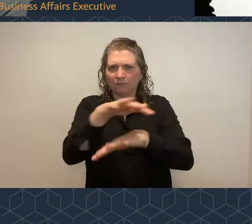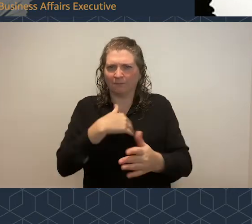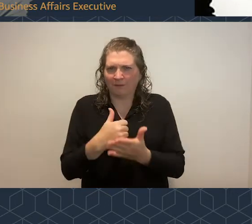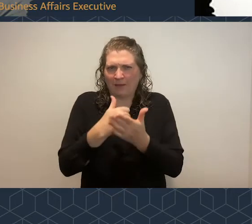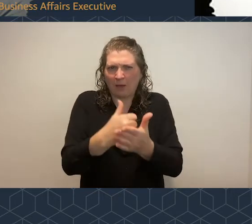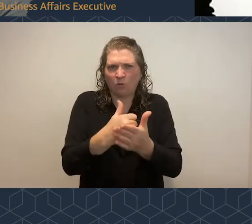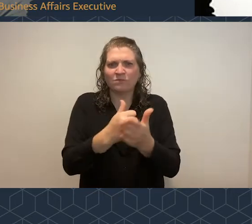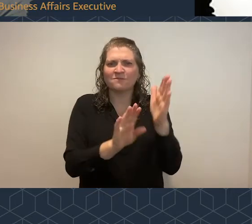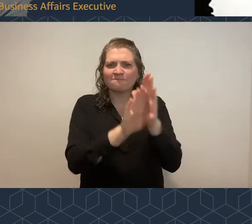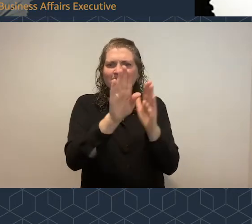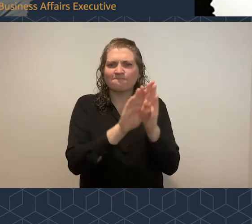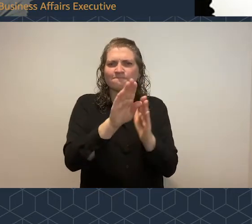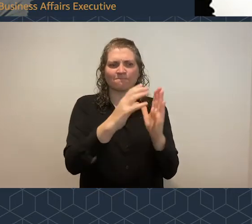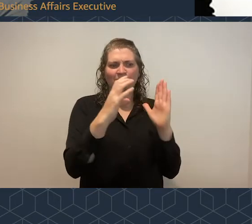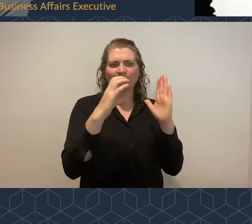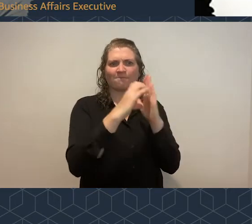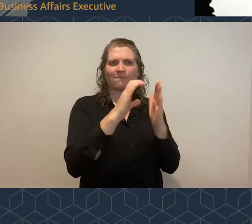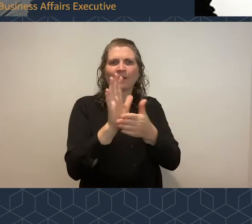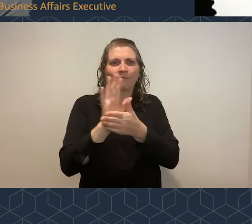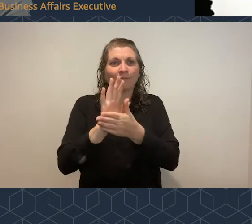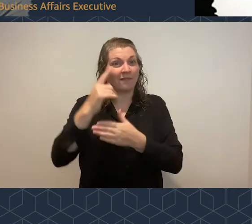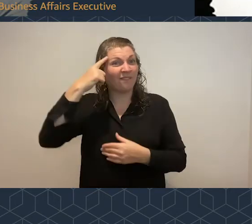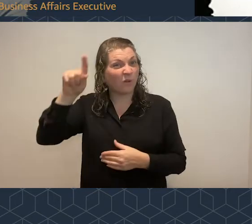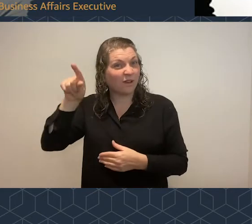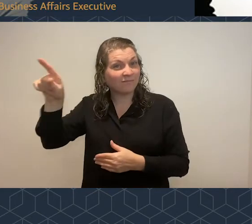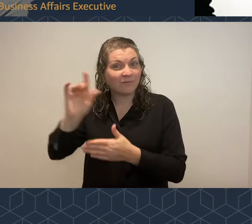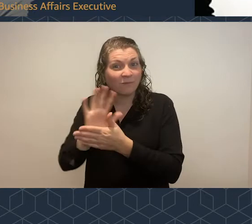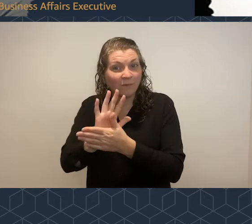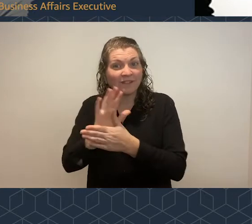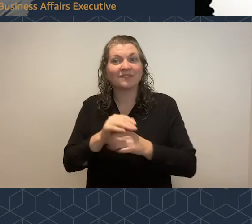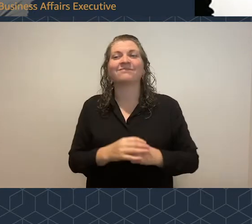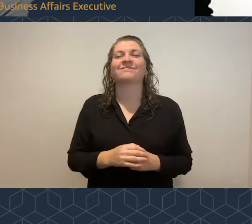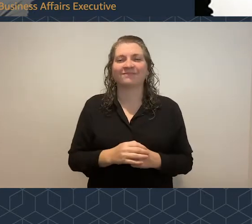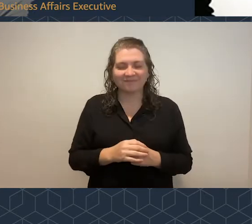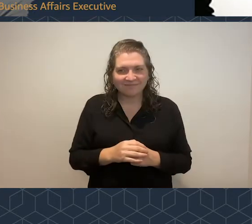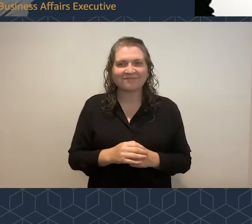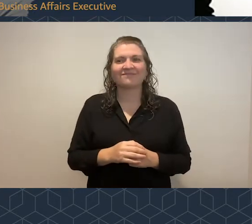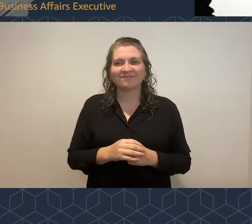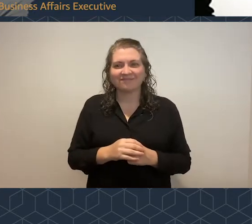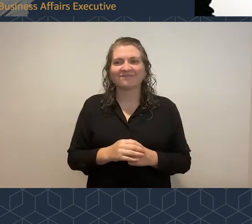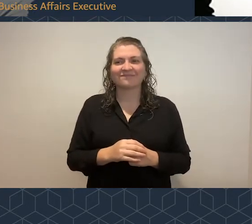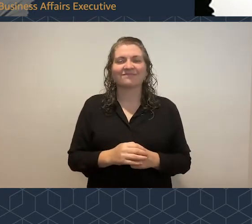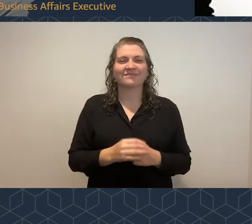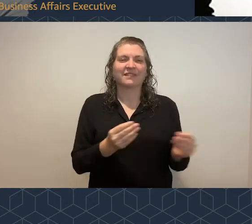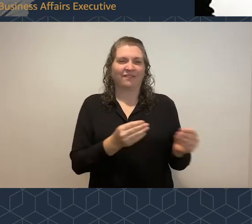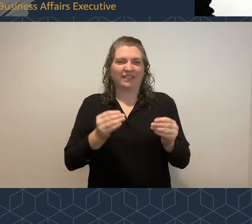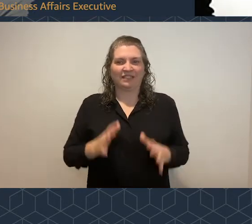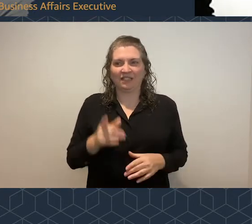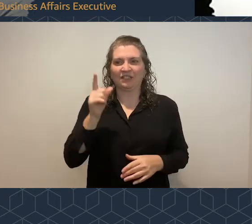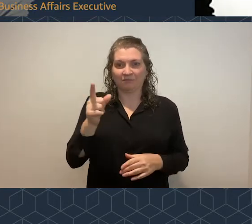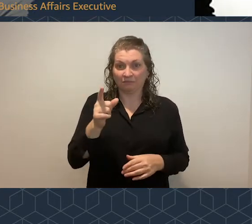of the writer, director, and talent deals to help us create content for our Prime Video.